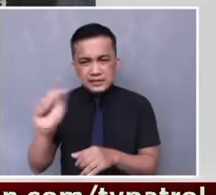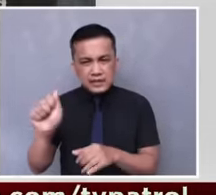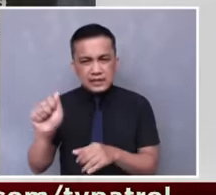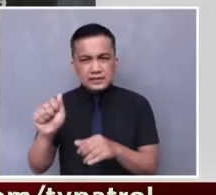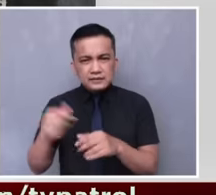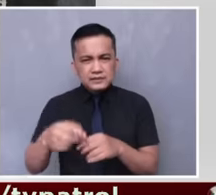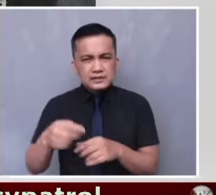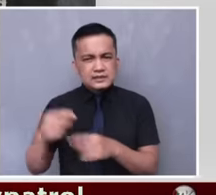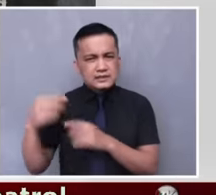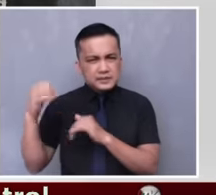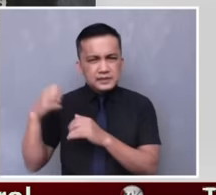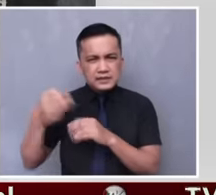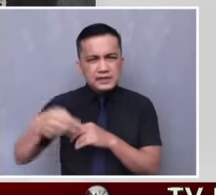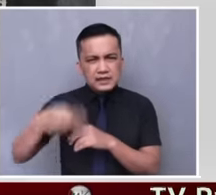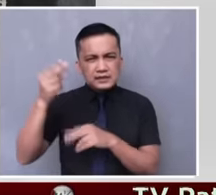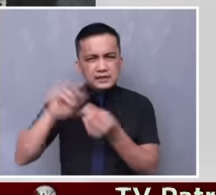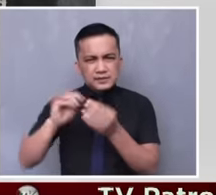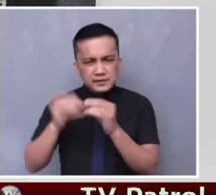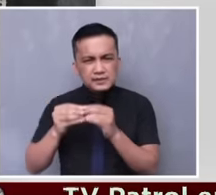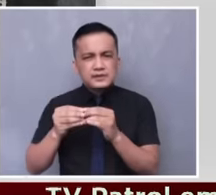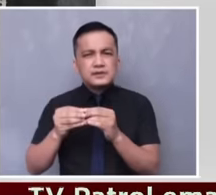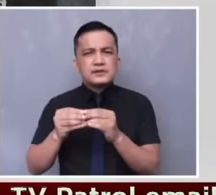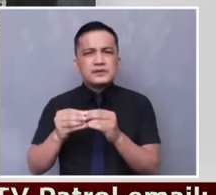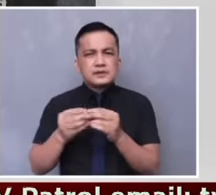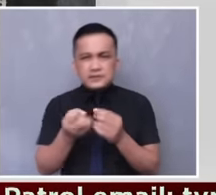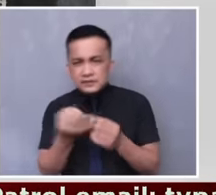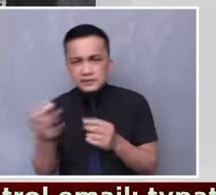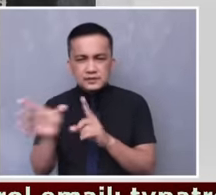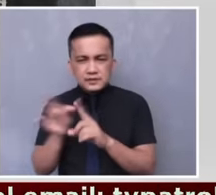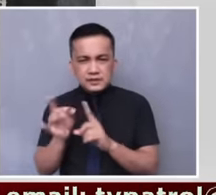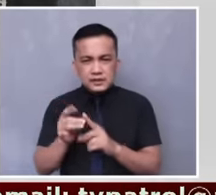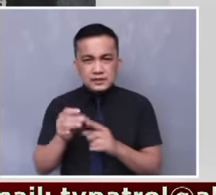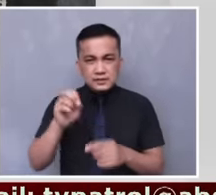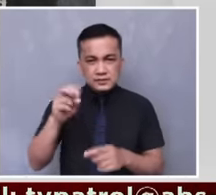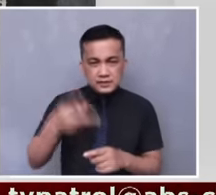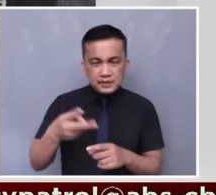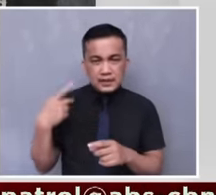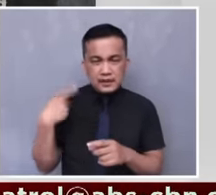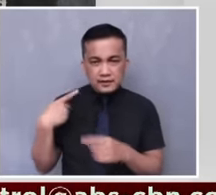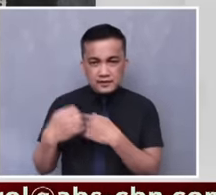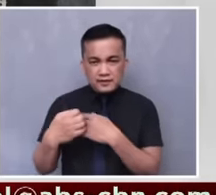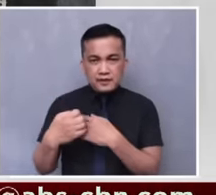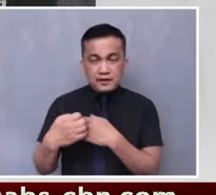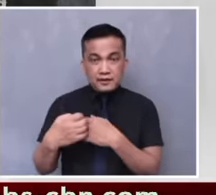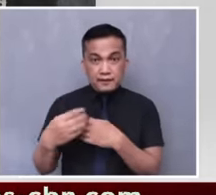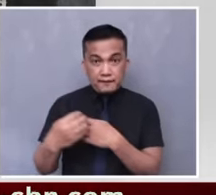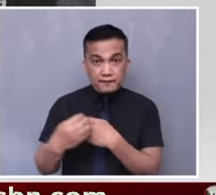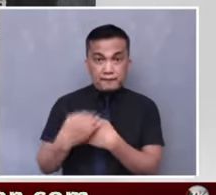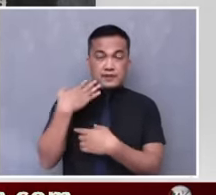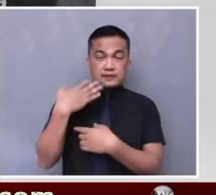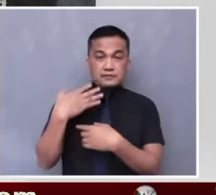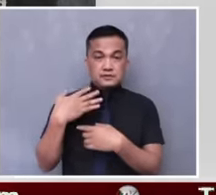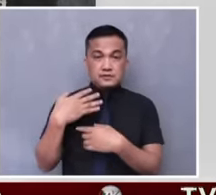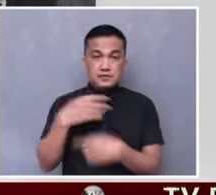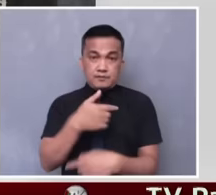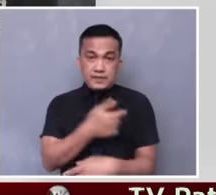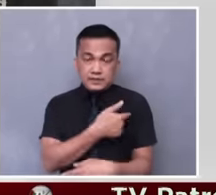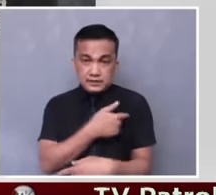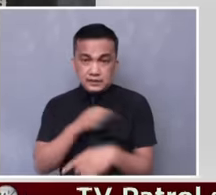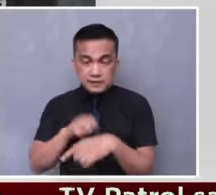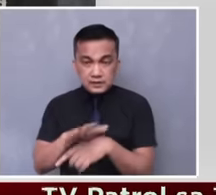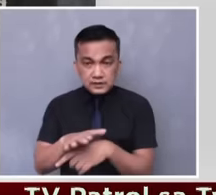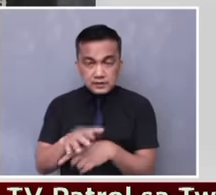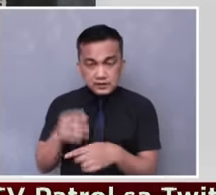cases. And second, if ever there is an effect on the vaccine efficacy, our experts are saying that it is